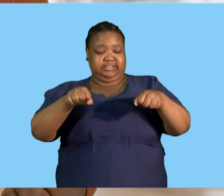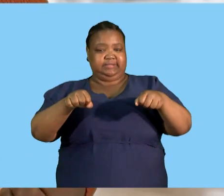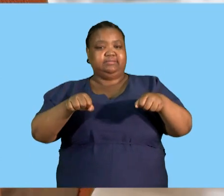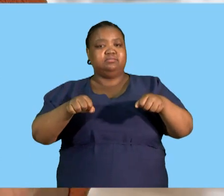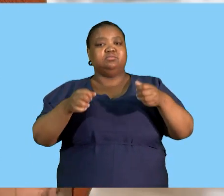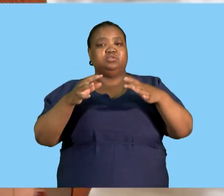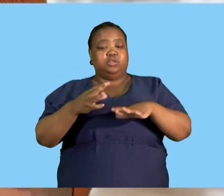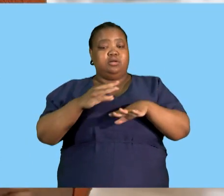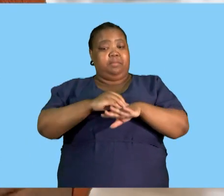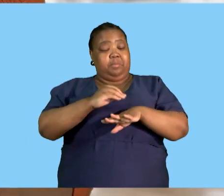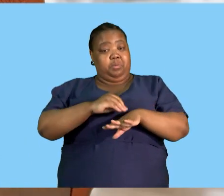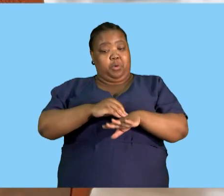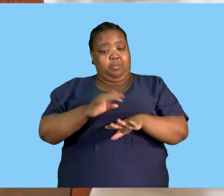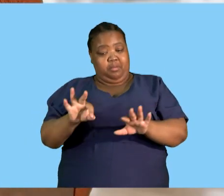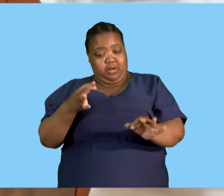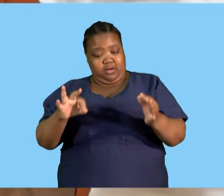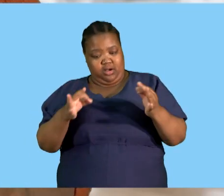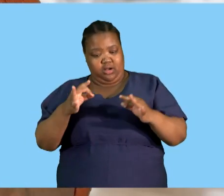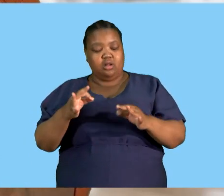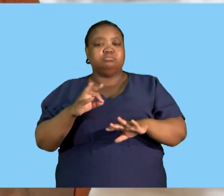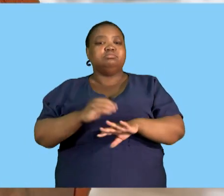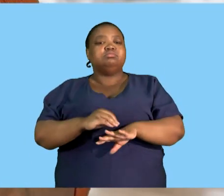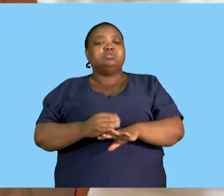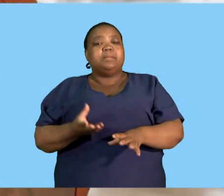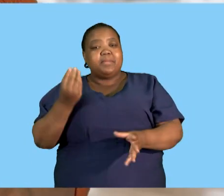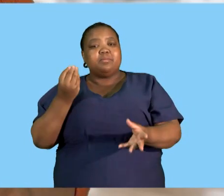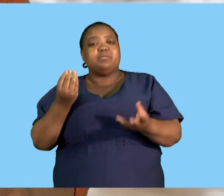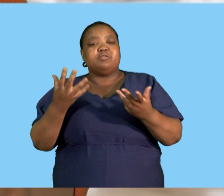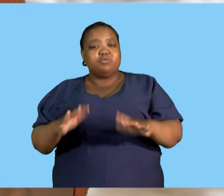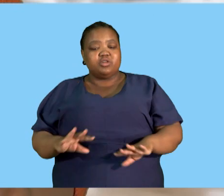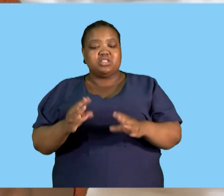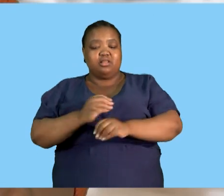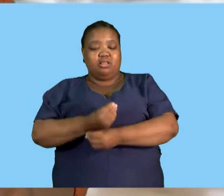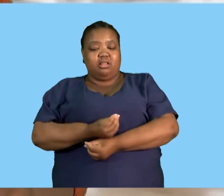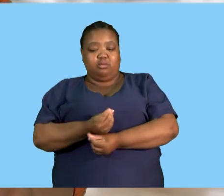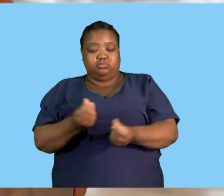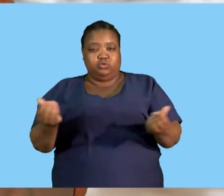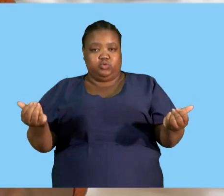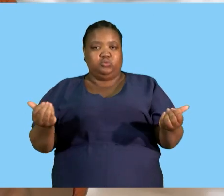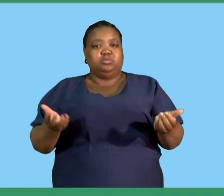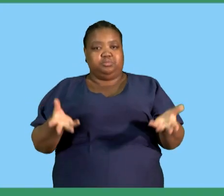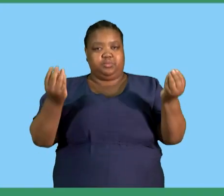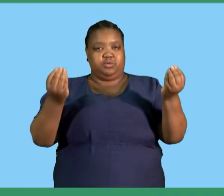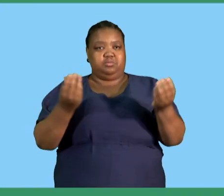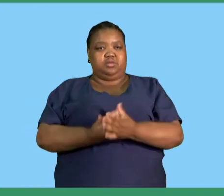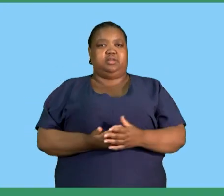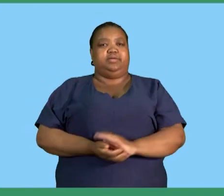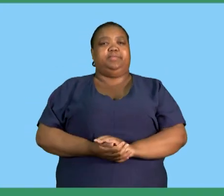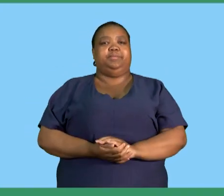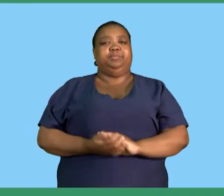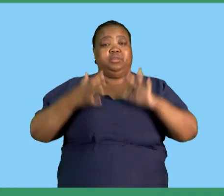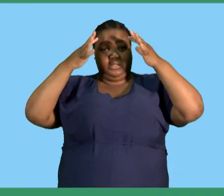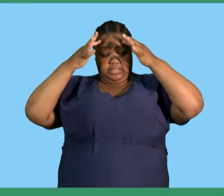down the problem in such a way that a clear solution can be found. Right, we move on to decision making. Right,